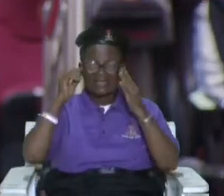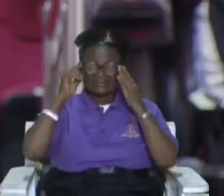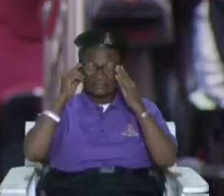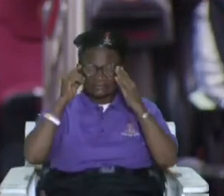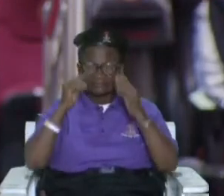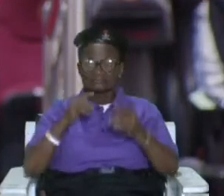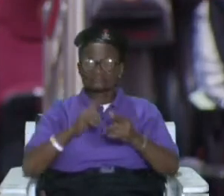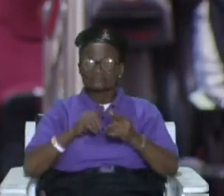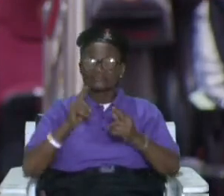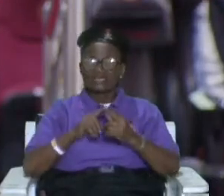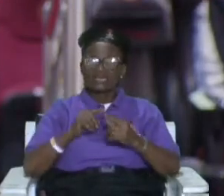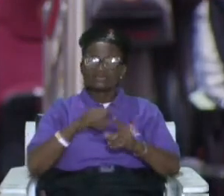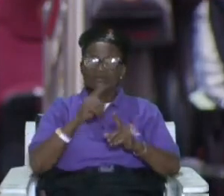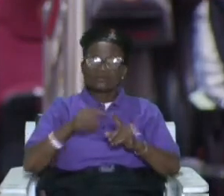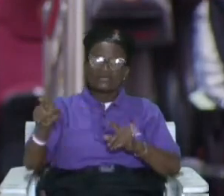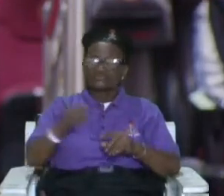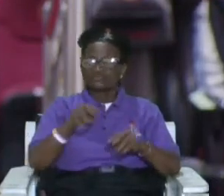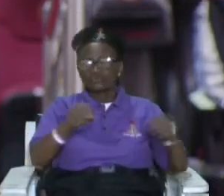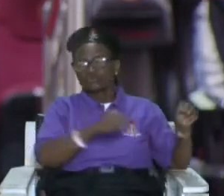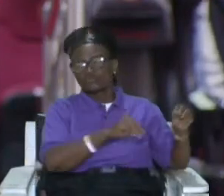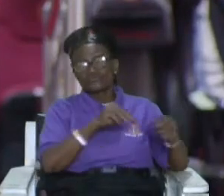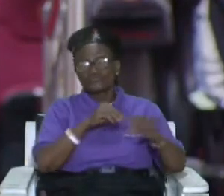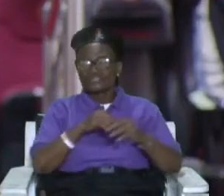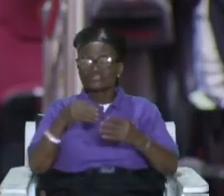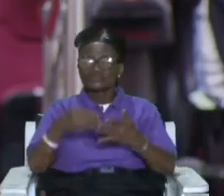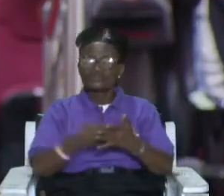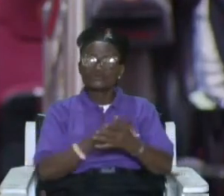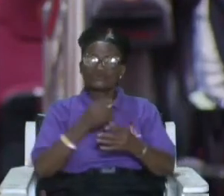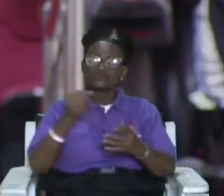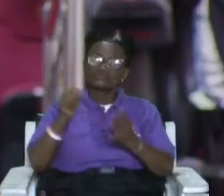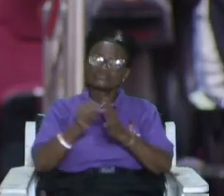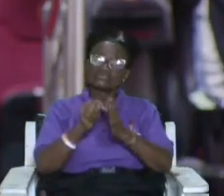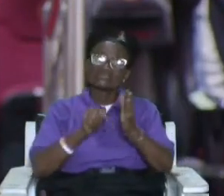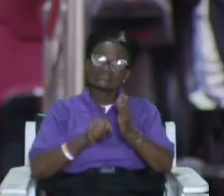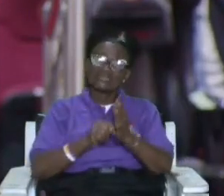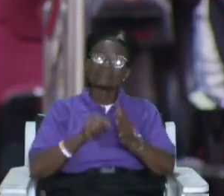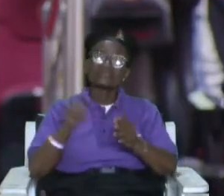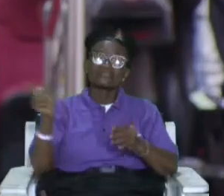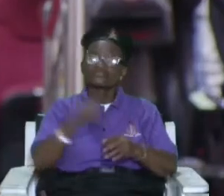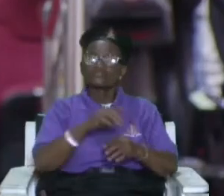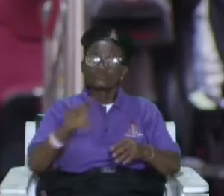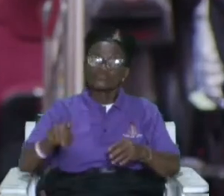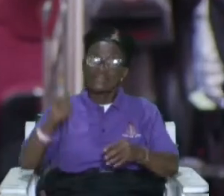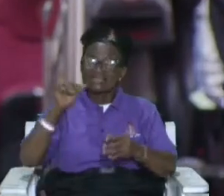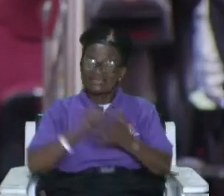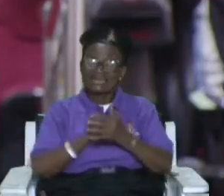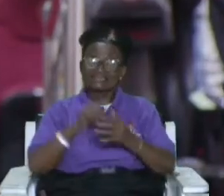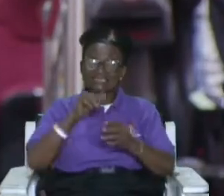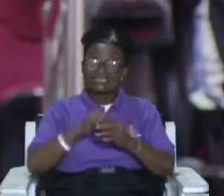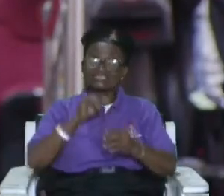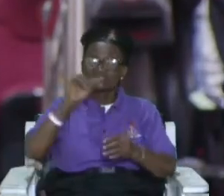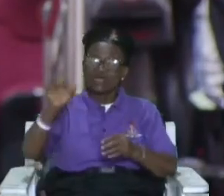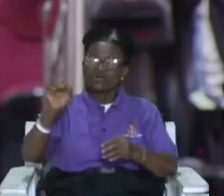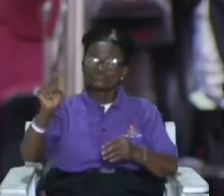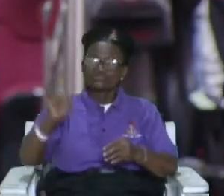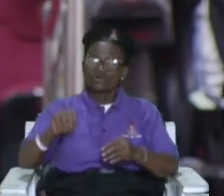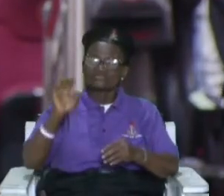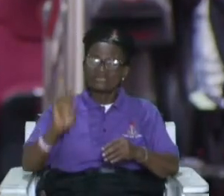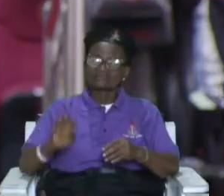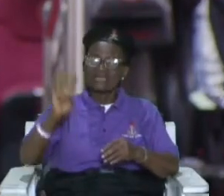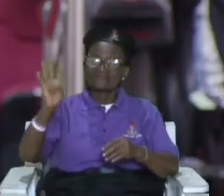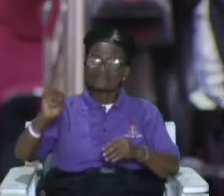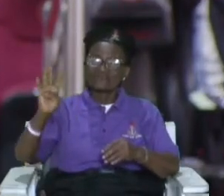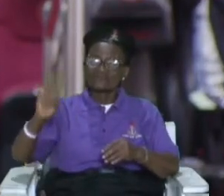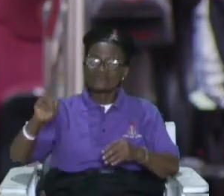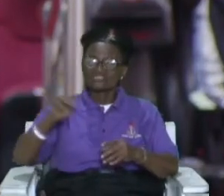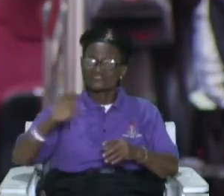And then when you move into the New Testament, you find that in John chapter 14, verse 6, John 14, verse